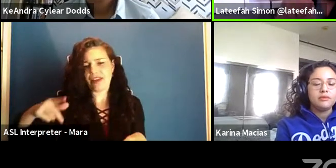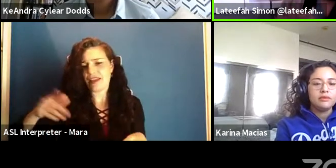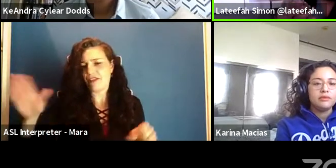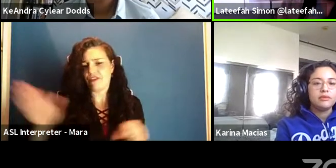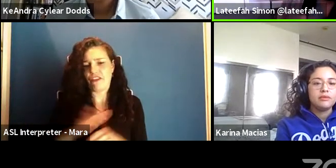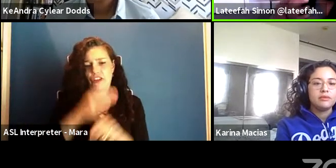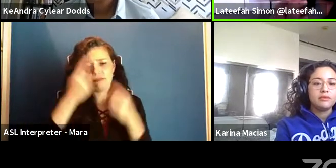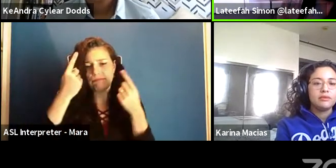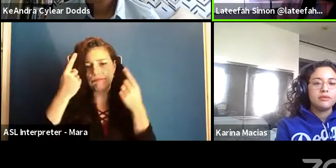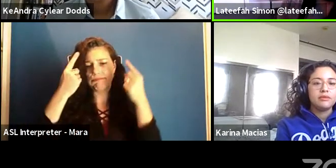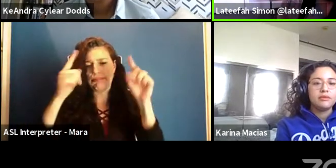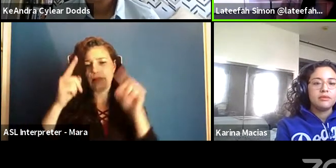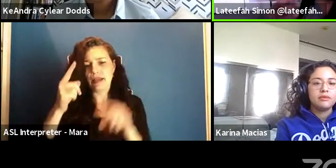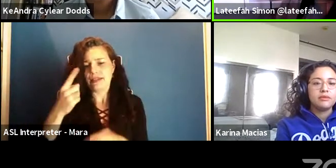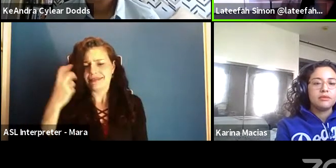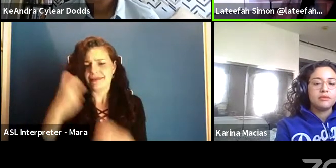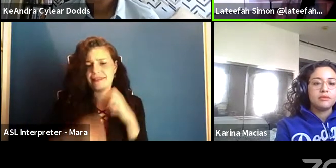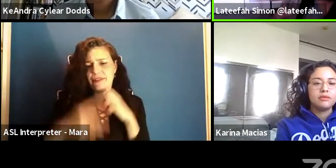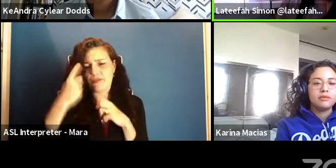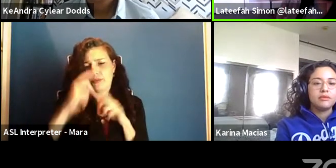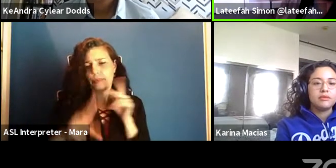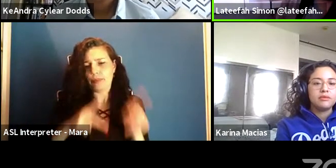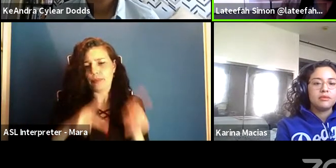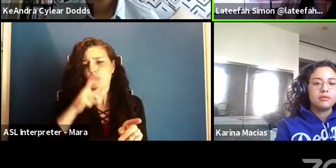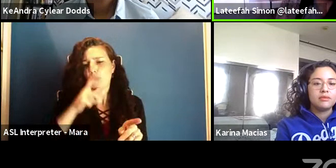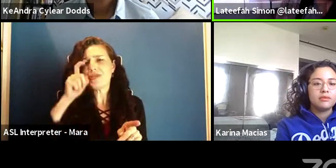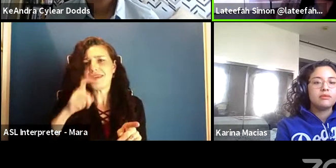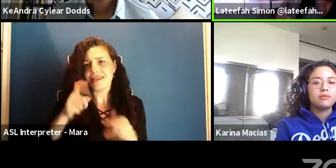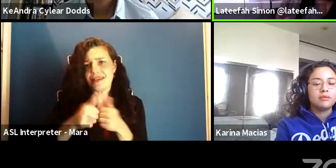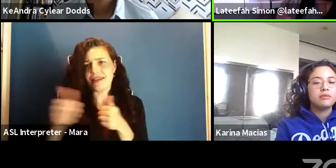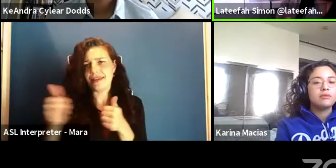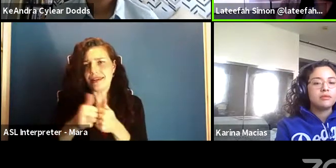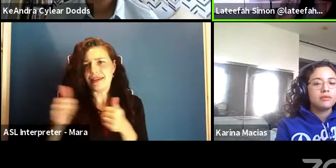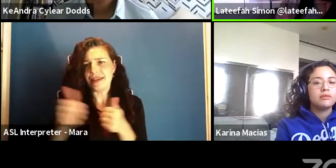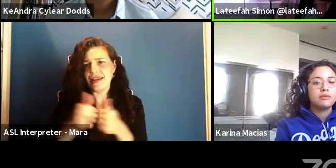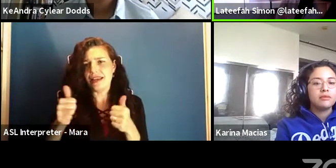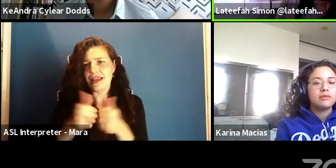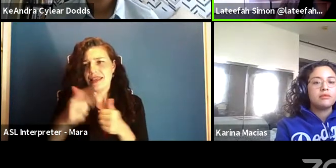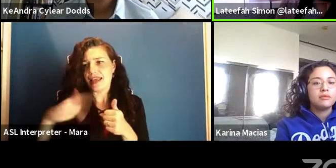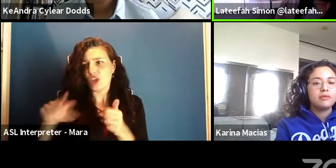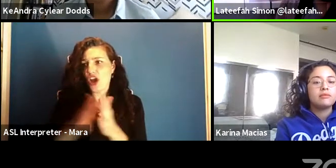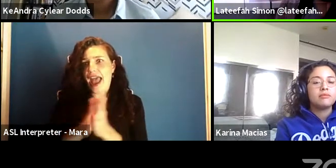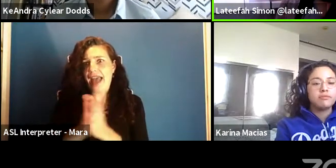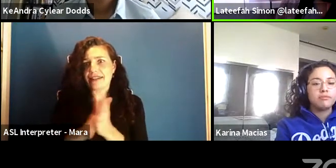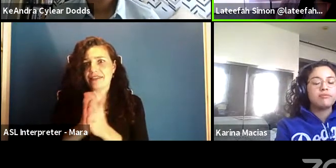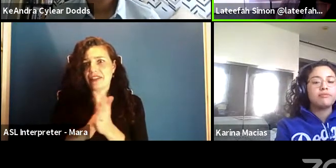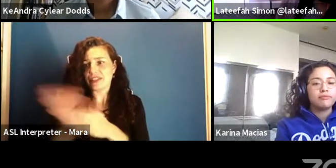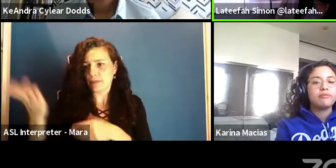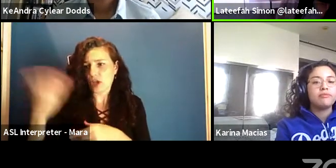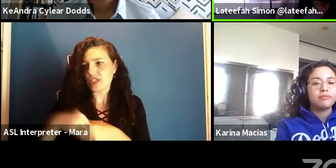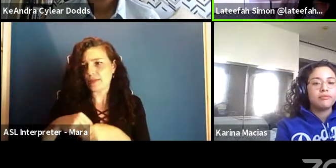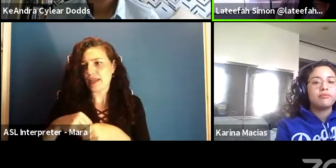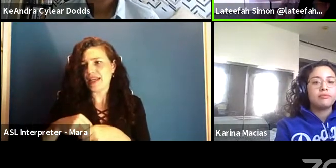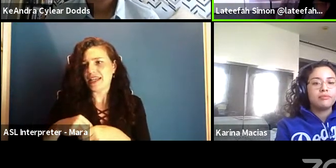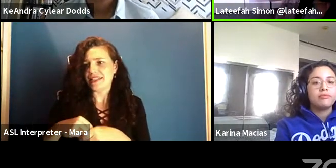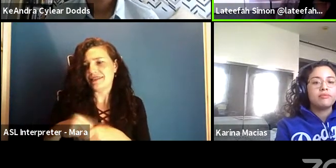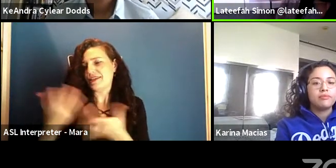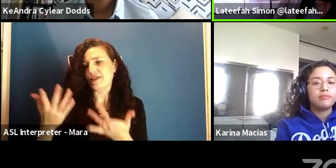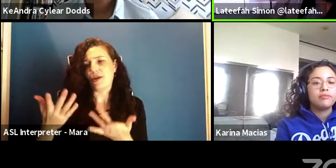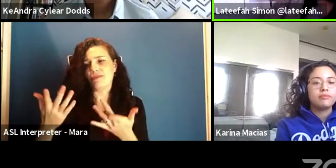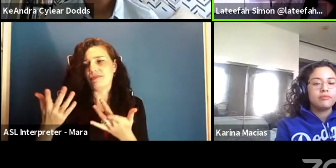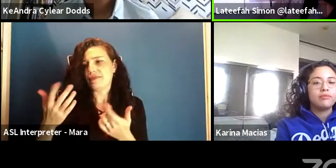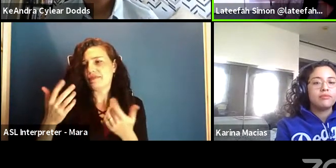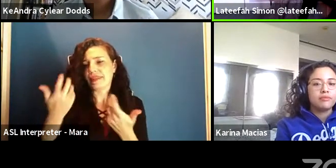folks who need transit the most to actively participate in our getting our shit together. And we have to figure out how to change